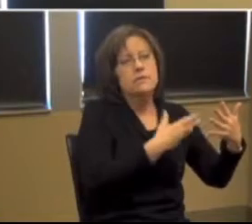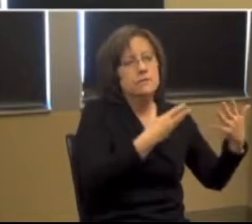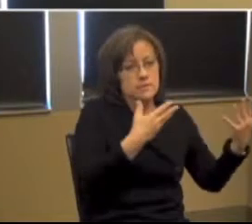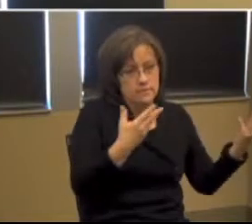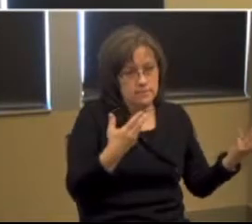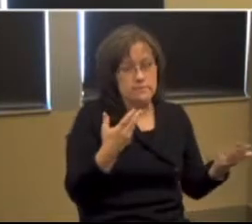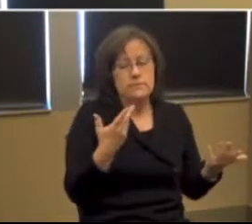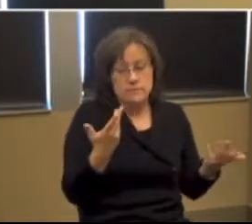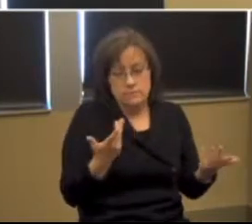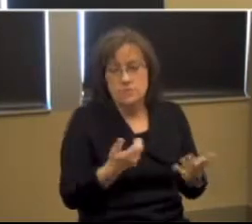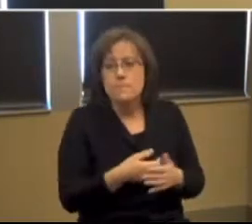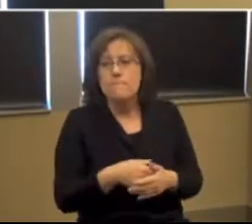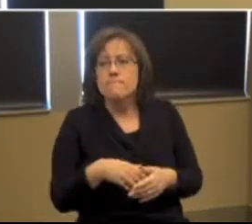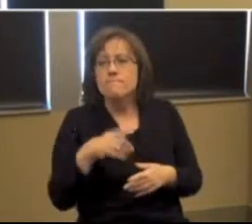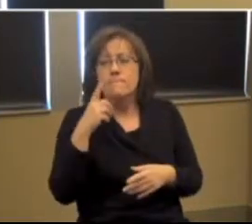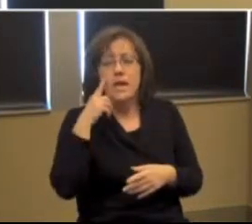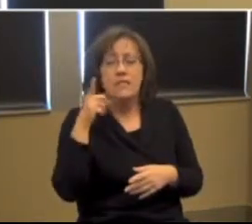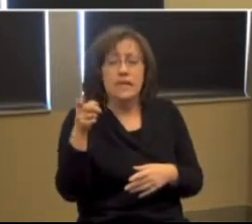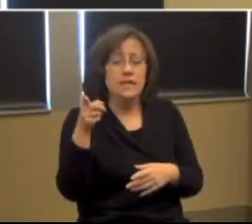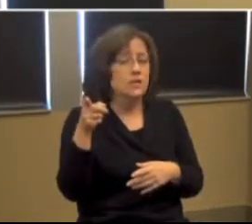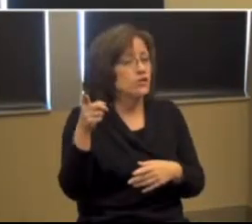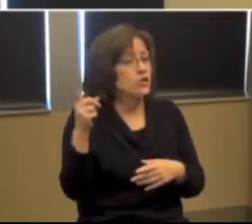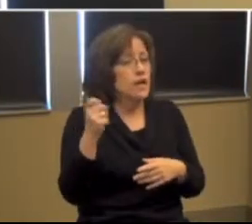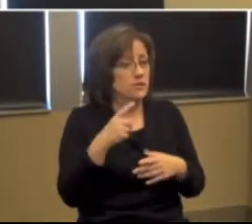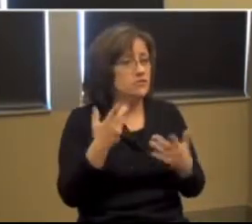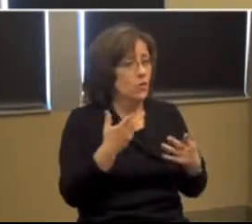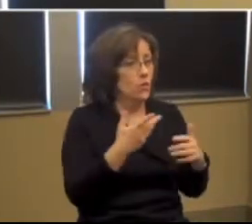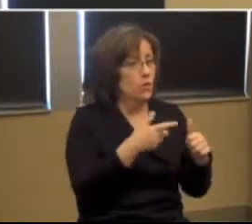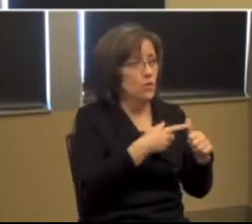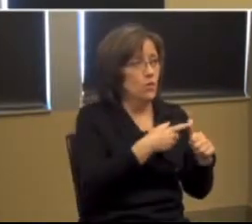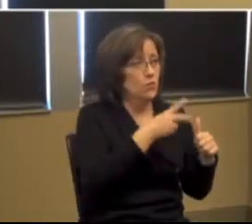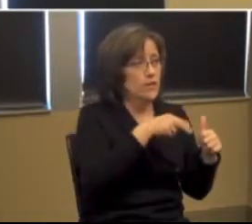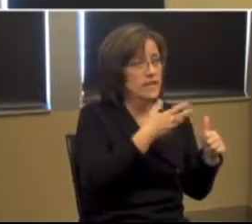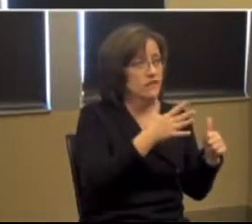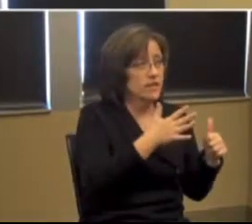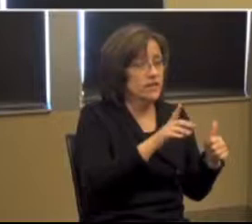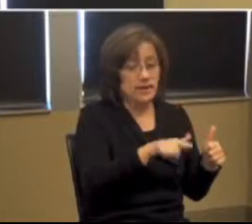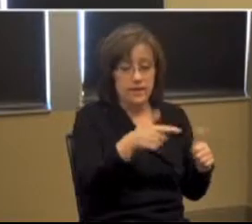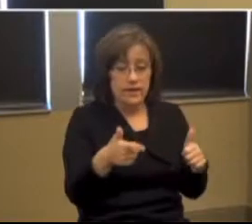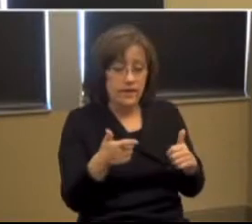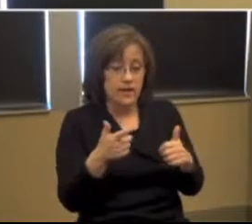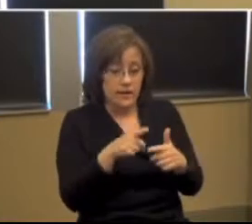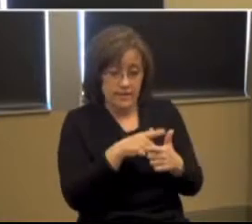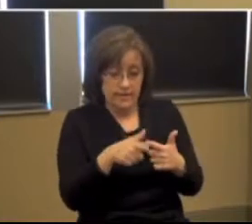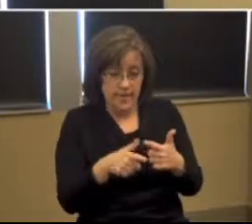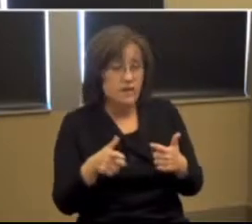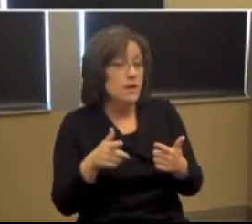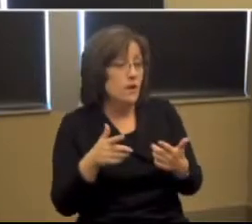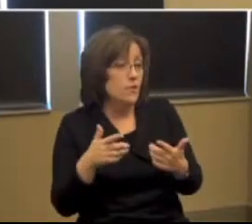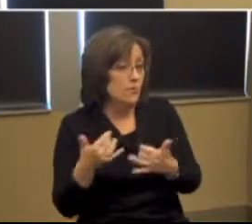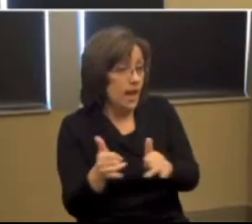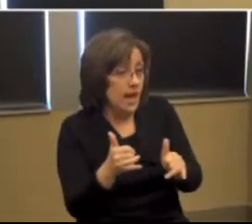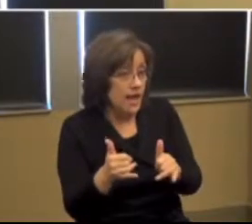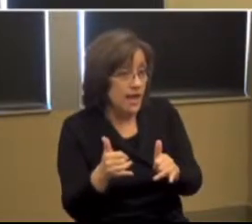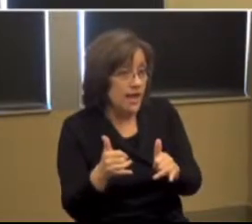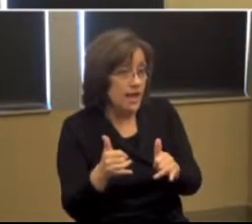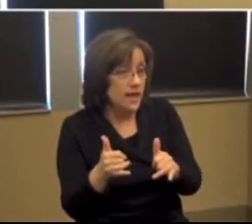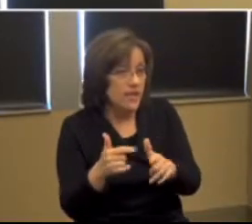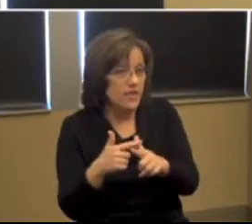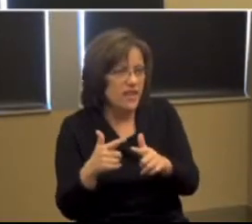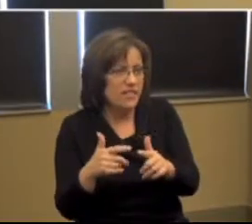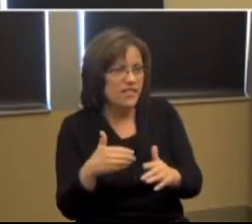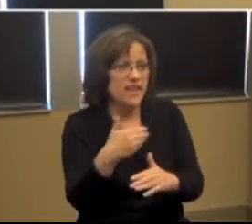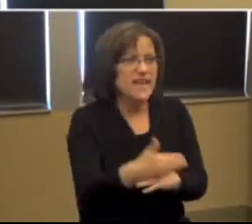happen. And I think you're asking, so they did reading, and now they get to play, so how do you get them to this next thing?